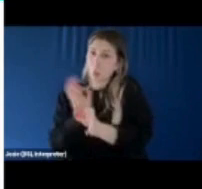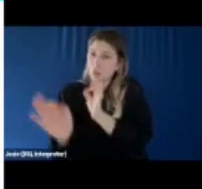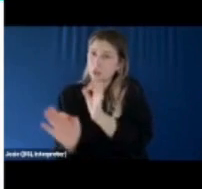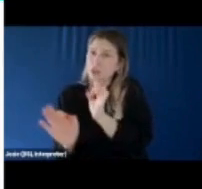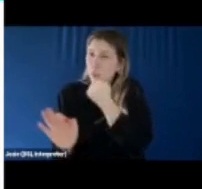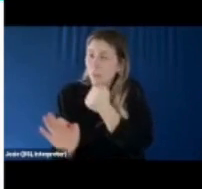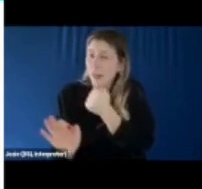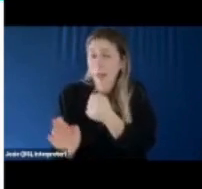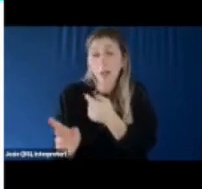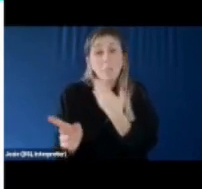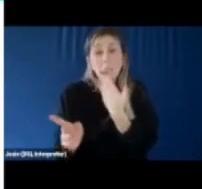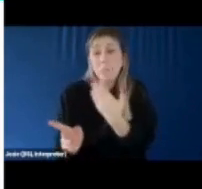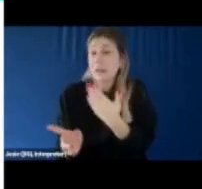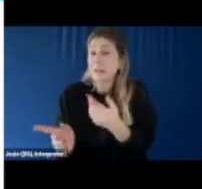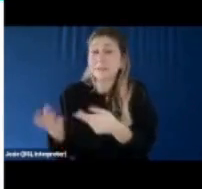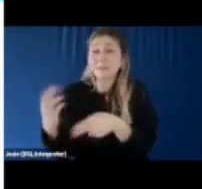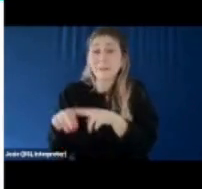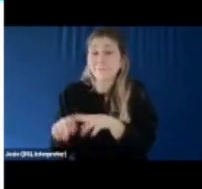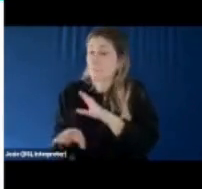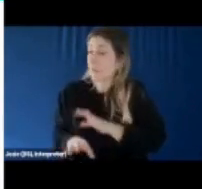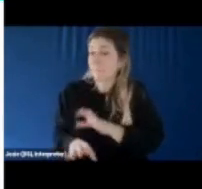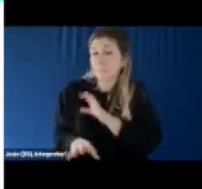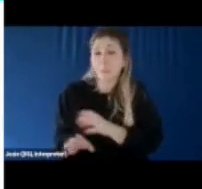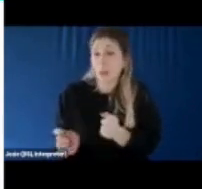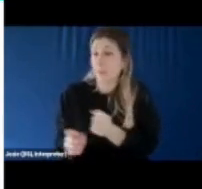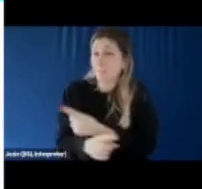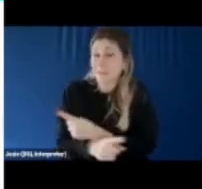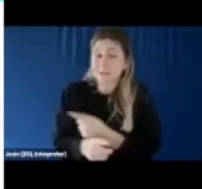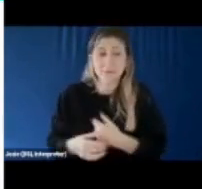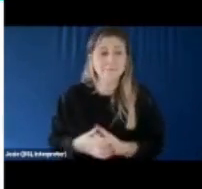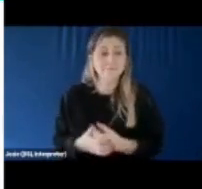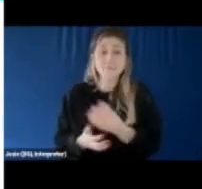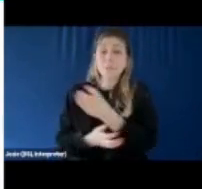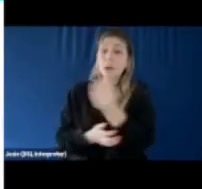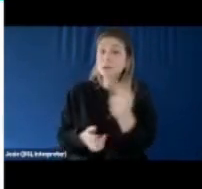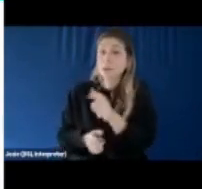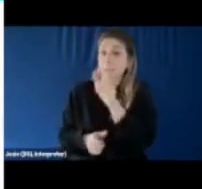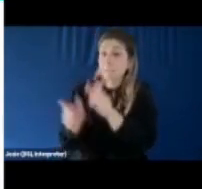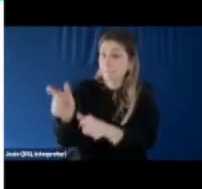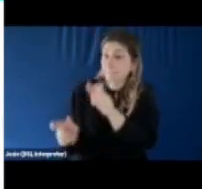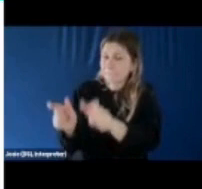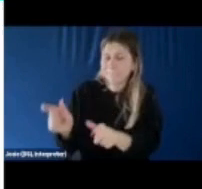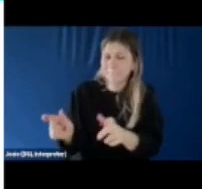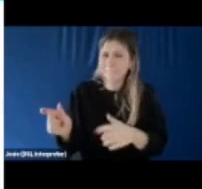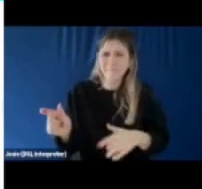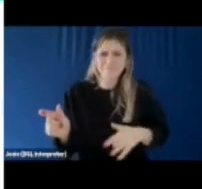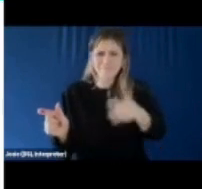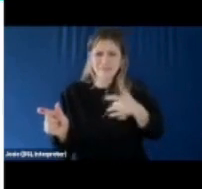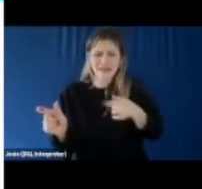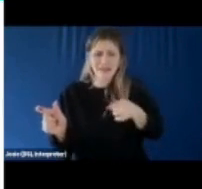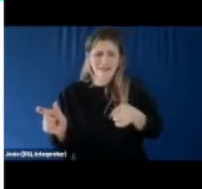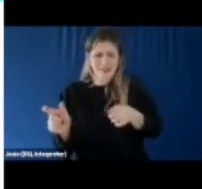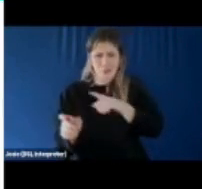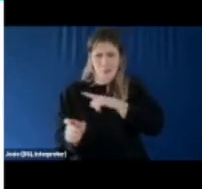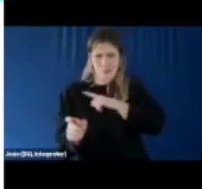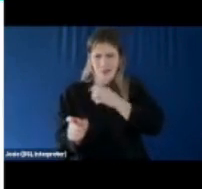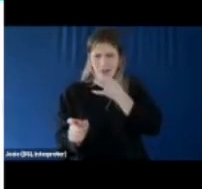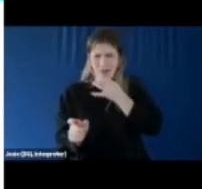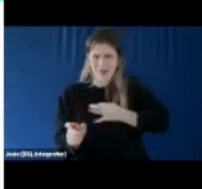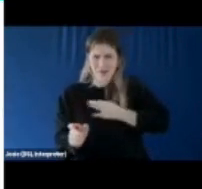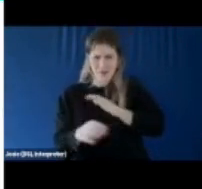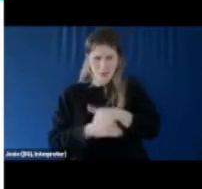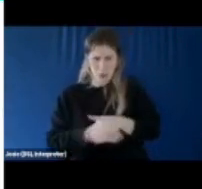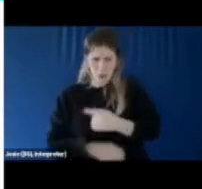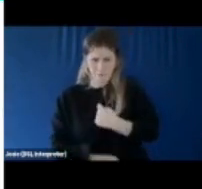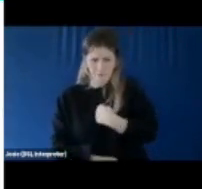These questions might also feel less relevant to your visitors and their visit, and they could find it confusing why you're asking them about